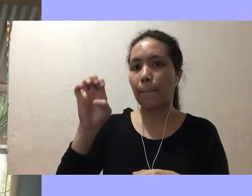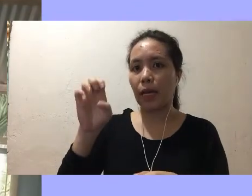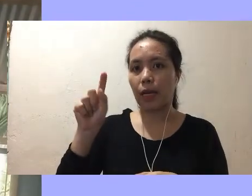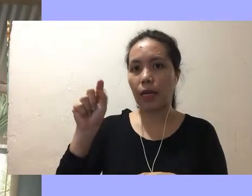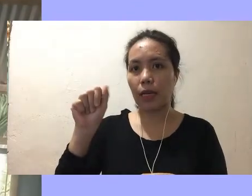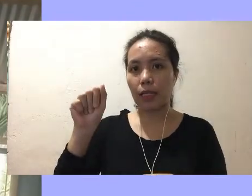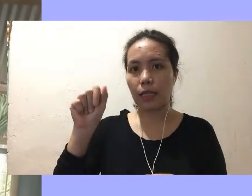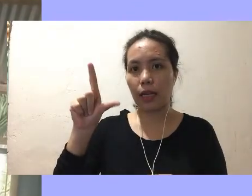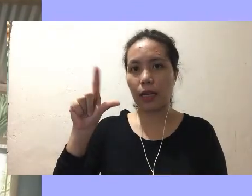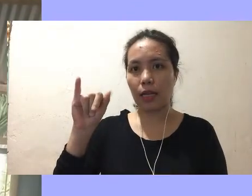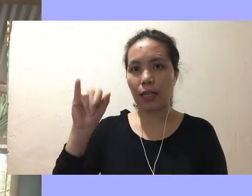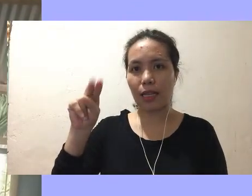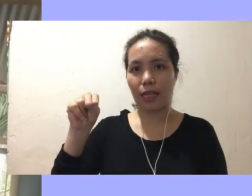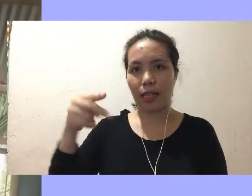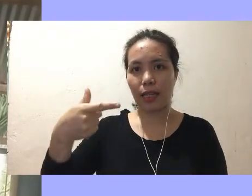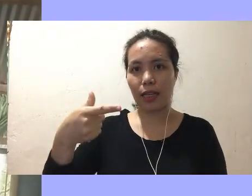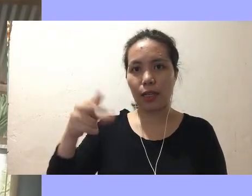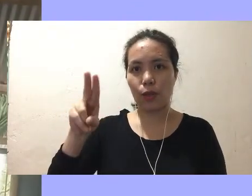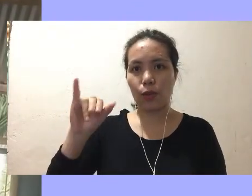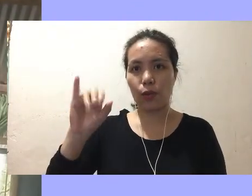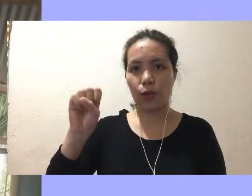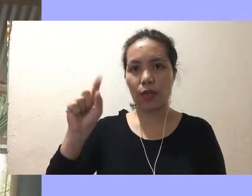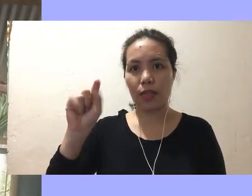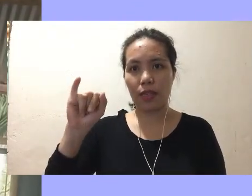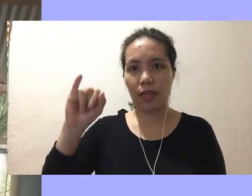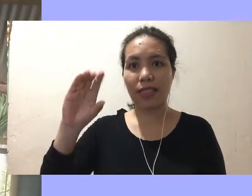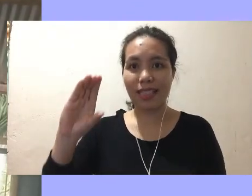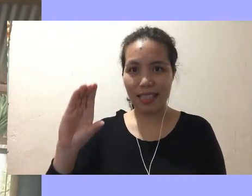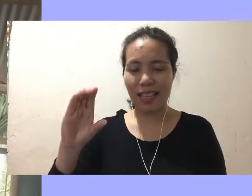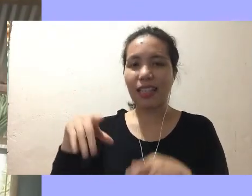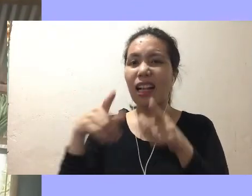meta-linguistic awareness. But for the meantime, I think I have